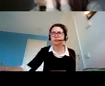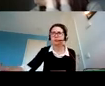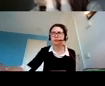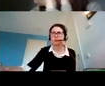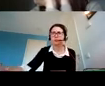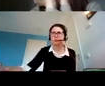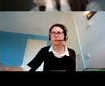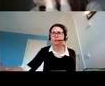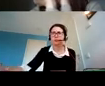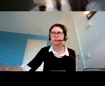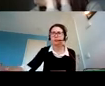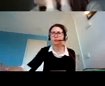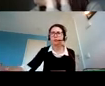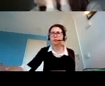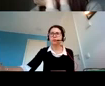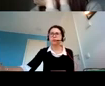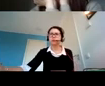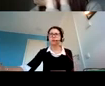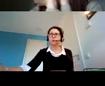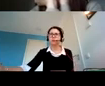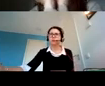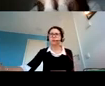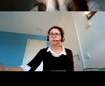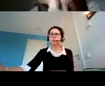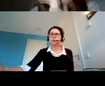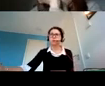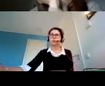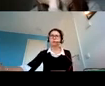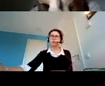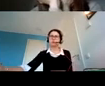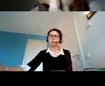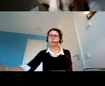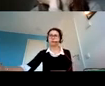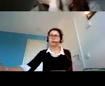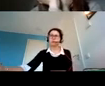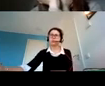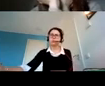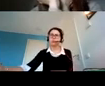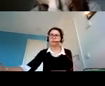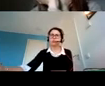but the adoption and the implementation of the models are conditions to avoid liability.